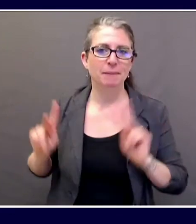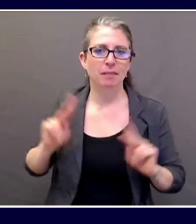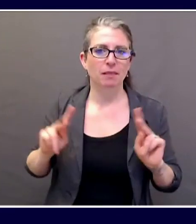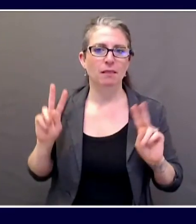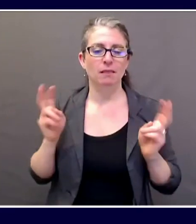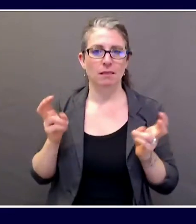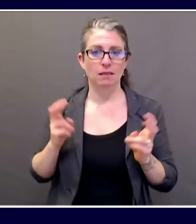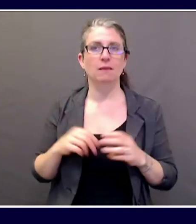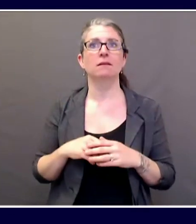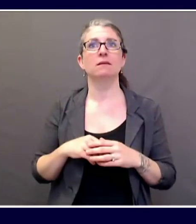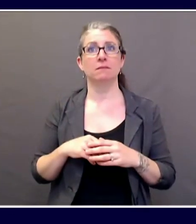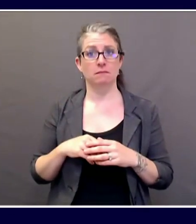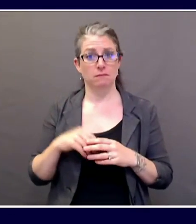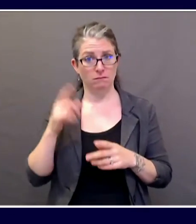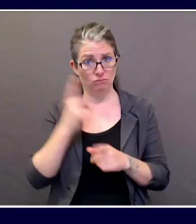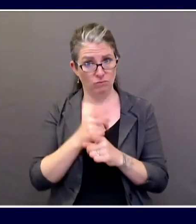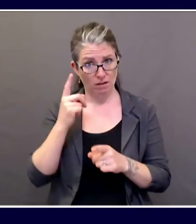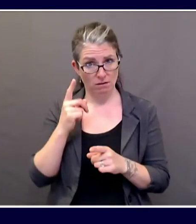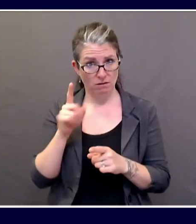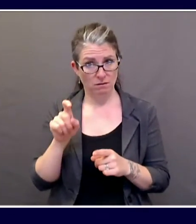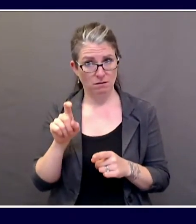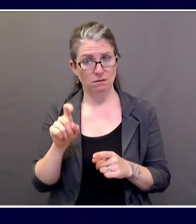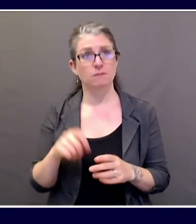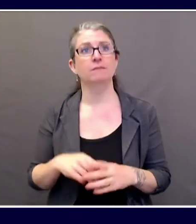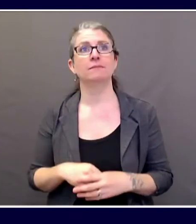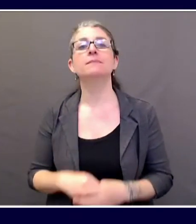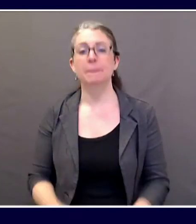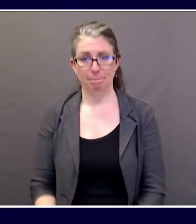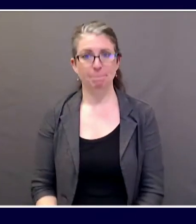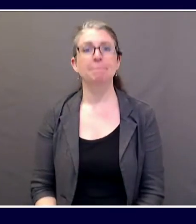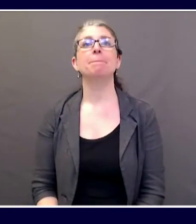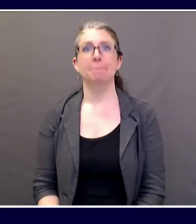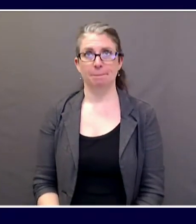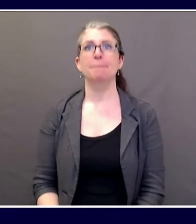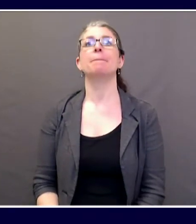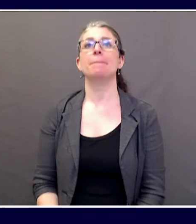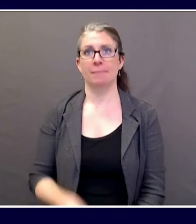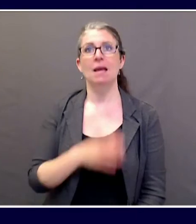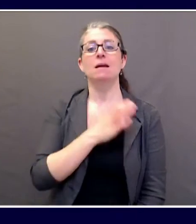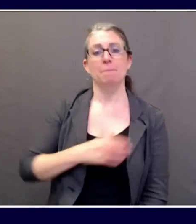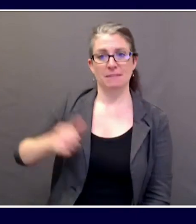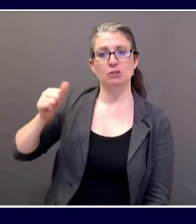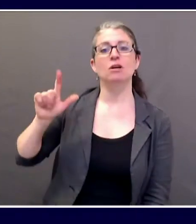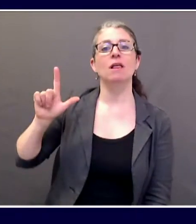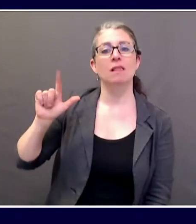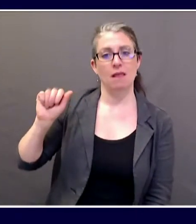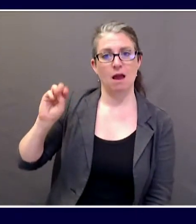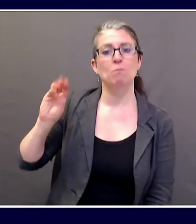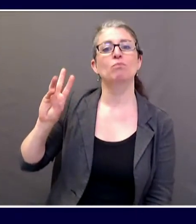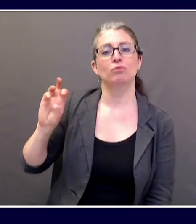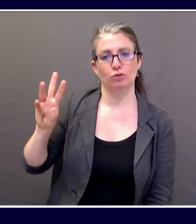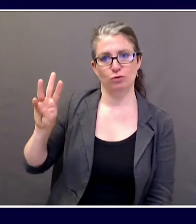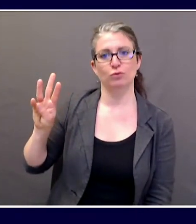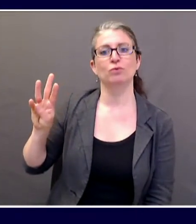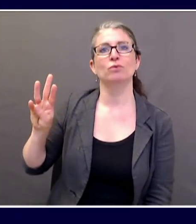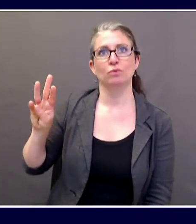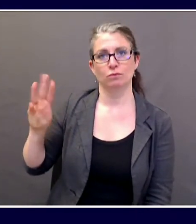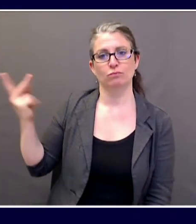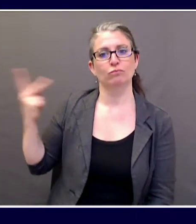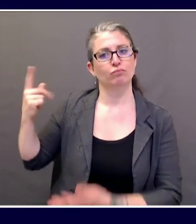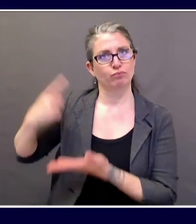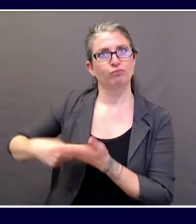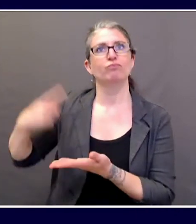Evan. We've talked about, and you've heard the Commissioner Lambert and I discuss equity-based pop-up clinics. We've